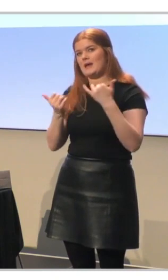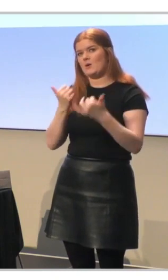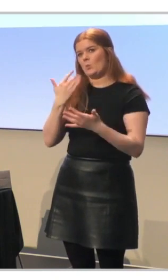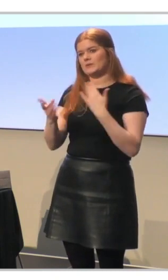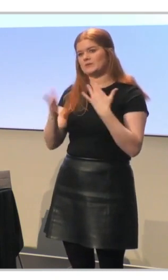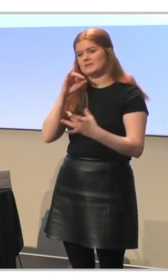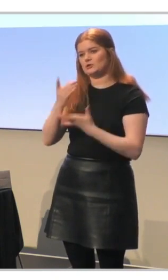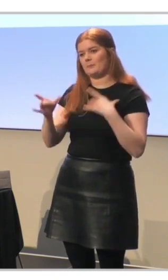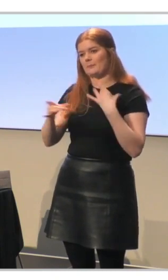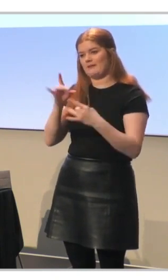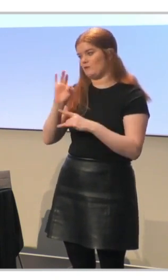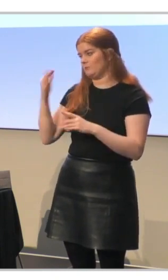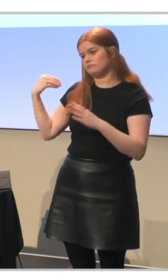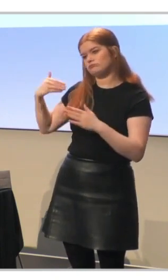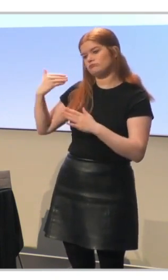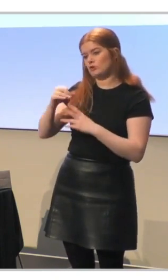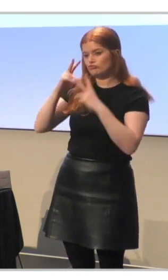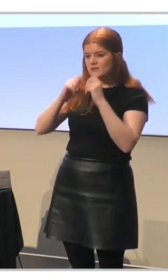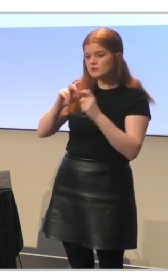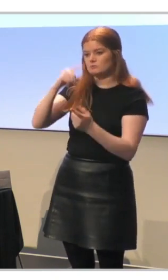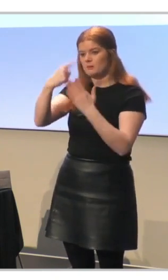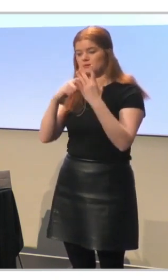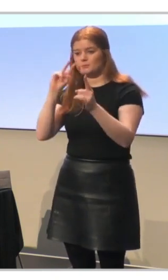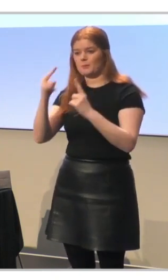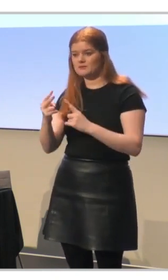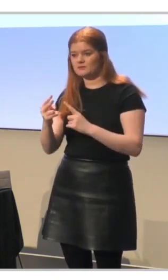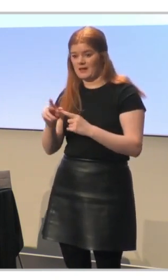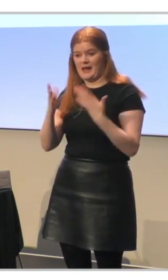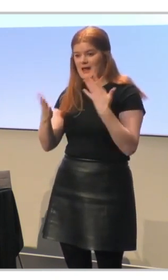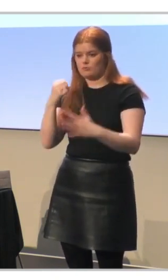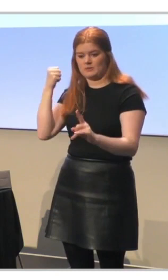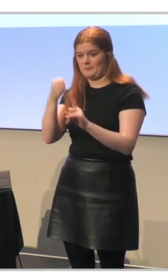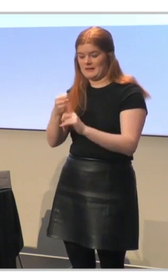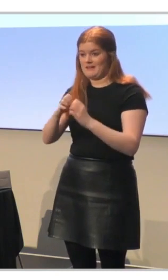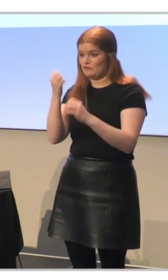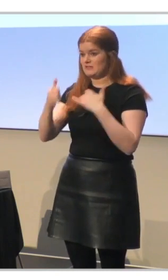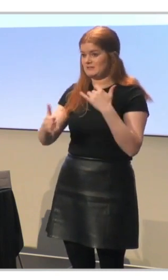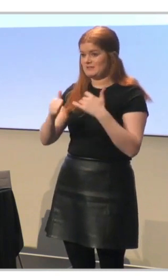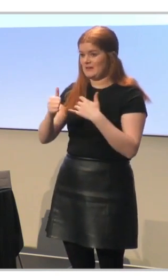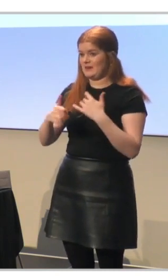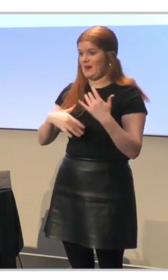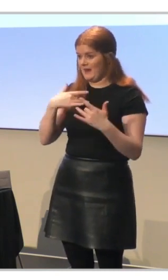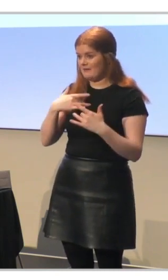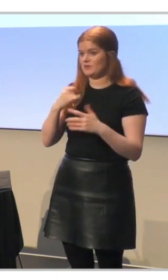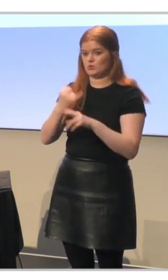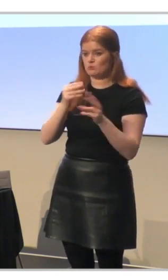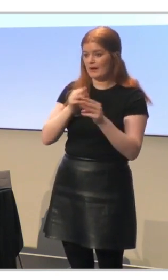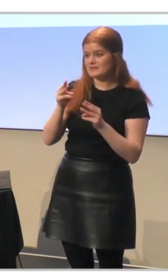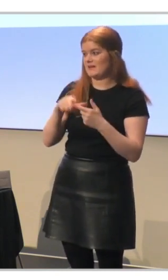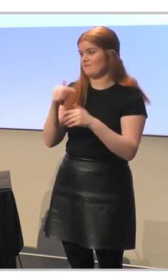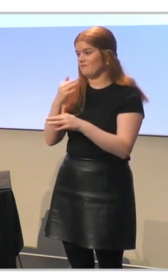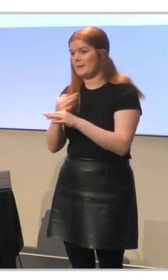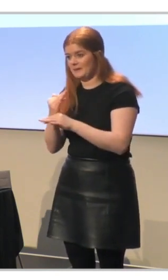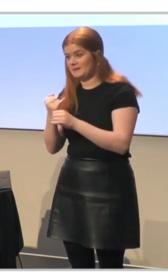made from a research and policy perspective, which impact directly on daily school practice, with families precisely like